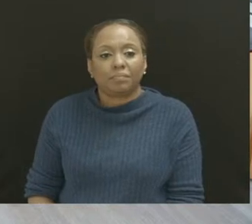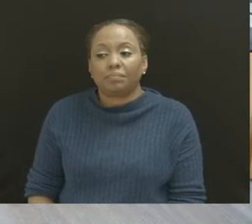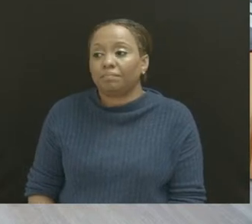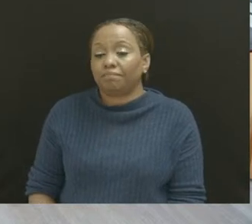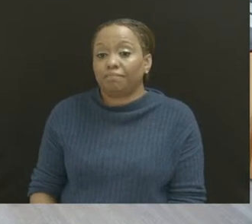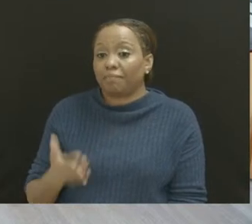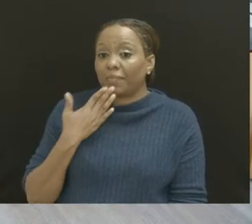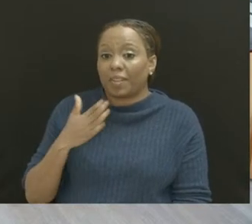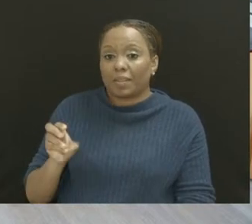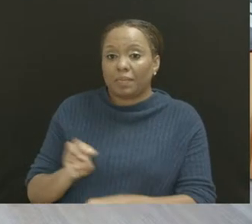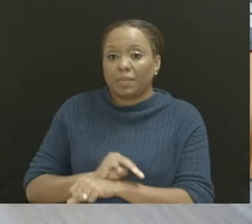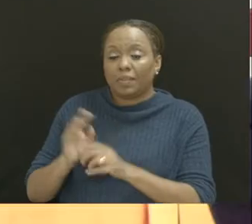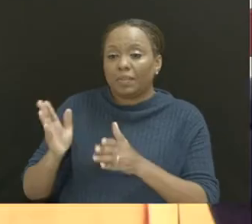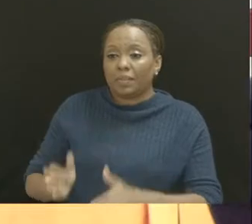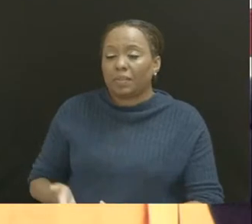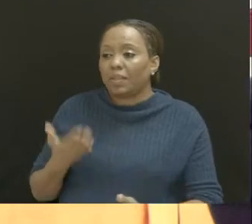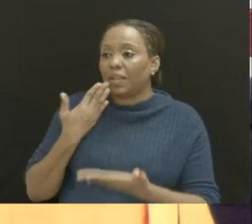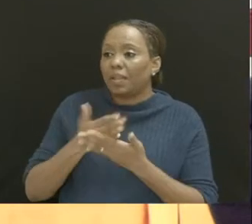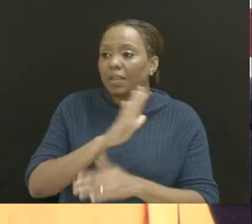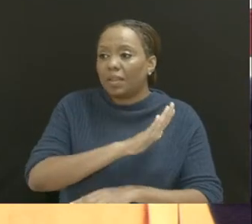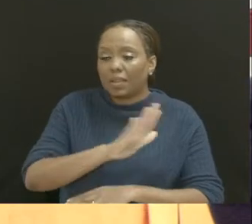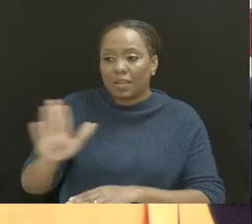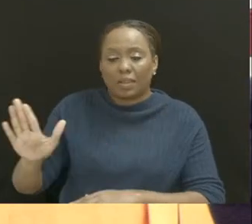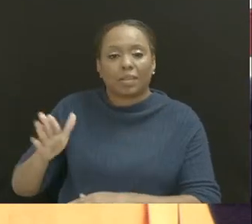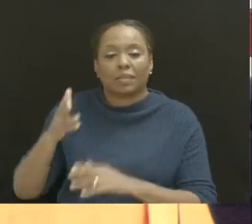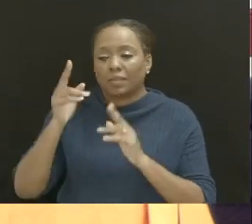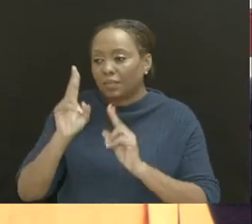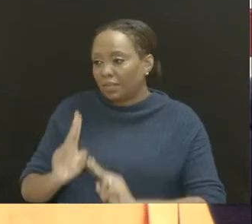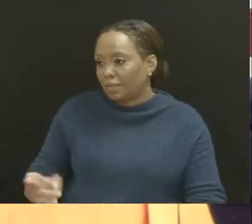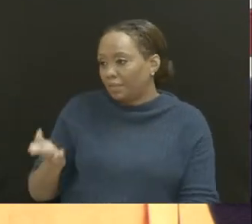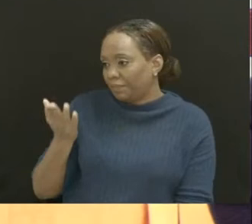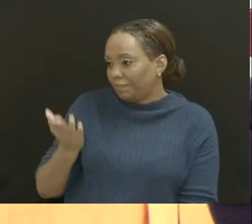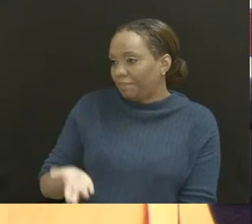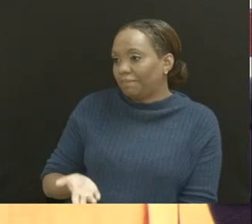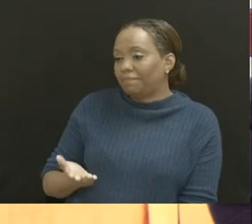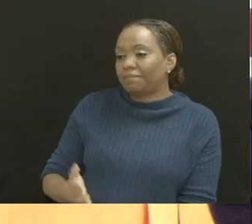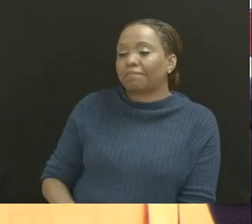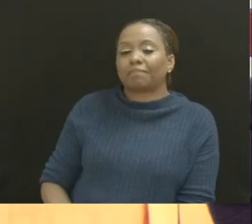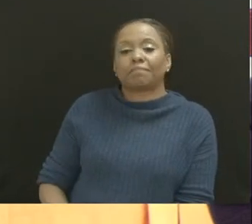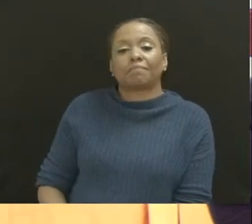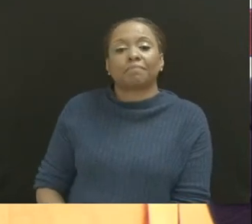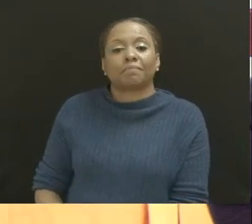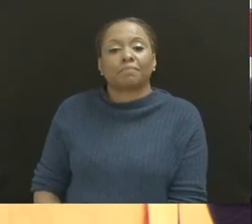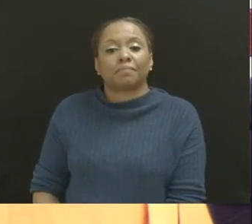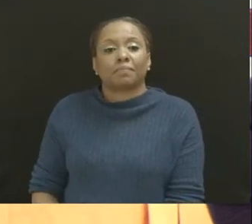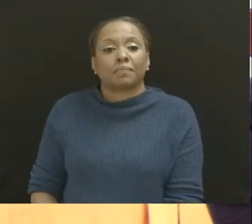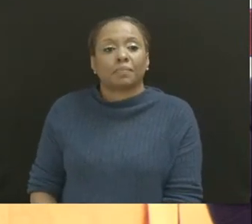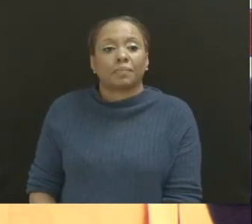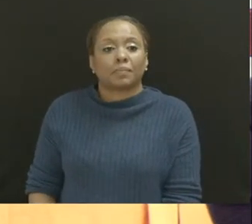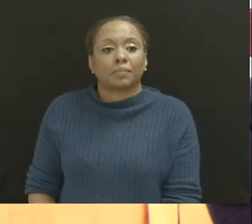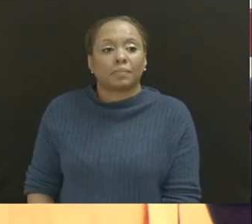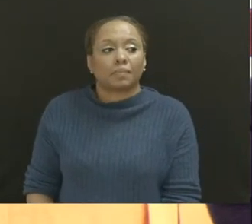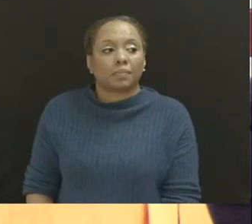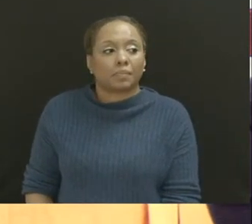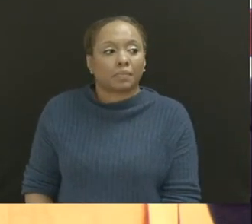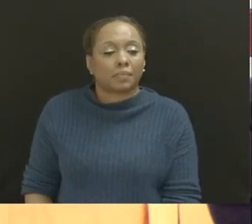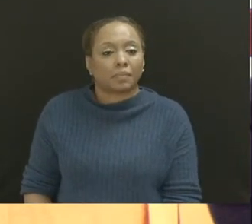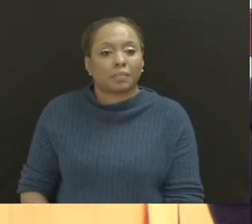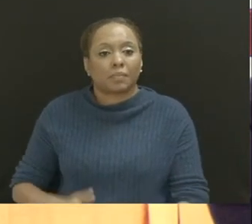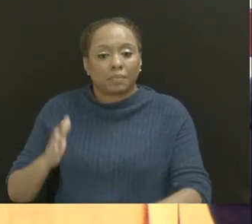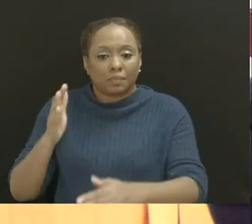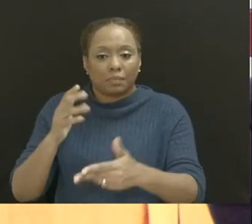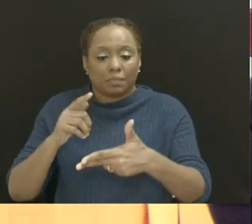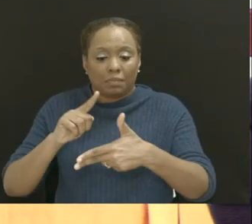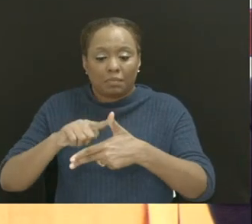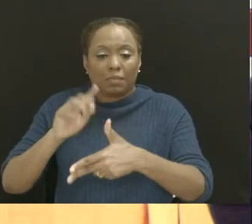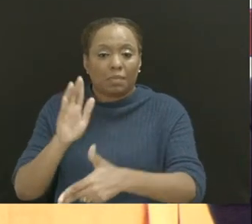Thank you, Minister. Good afternoon, Honorable Member. Reference to the question on the maintenance of the parks,